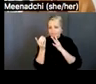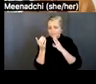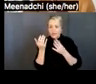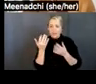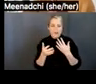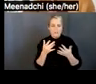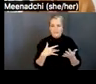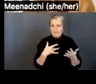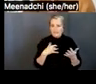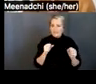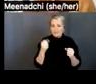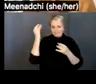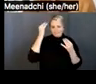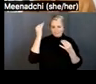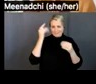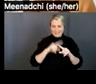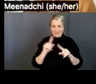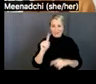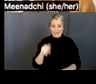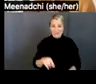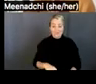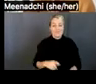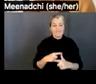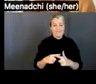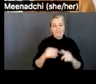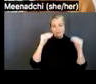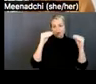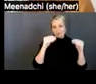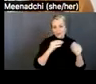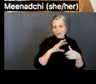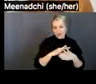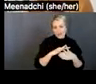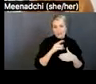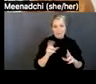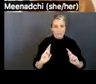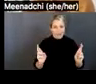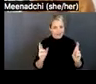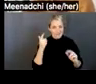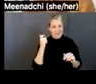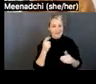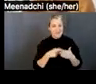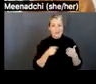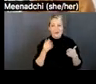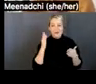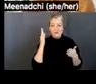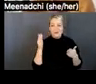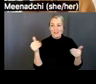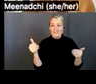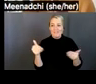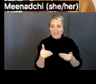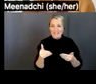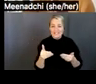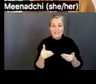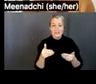process those questions. And then the instructional content, y'all get ready, because basically what you're going to be invited into is